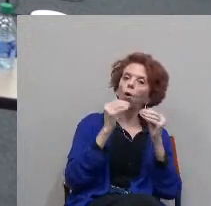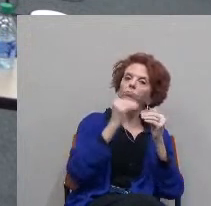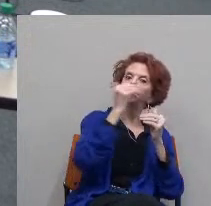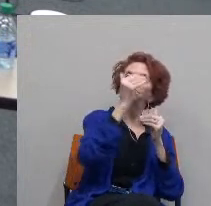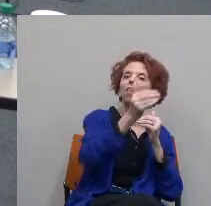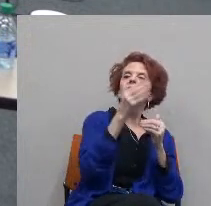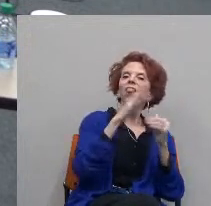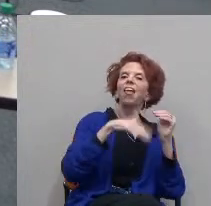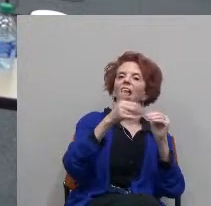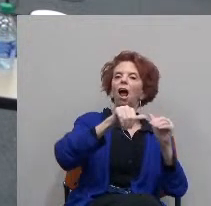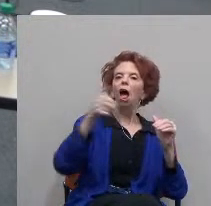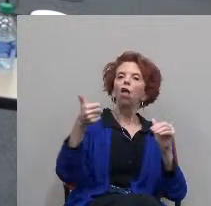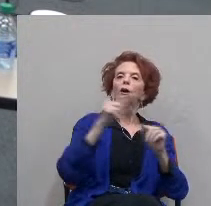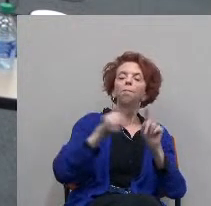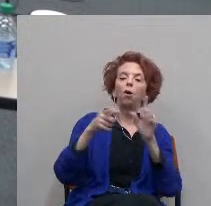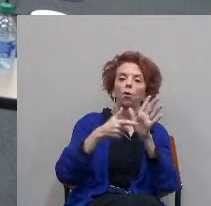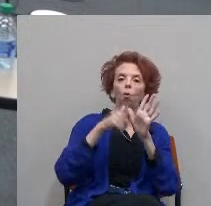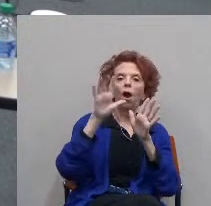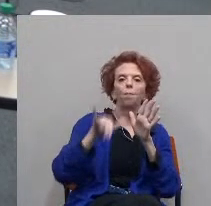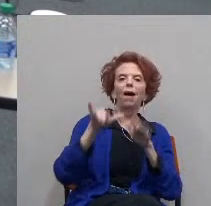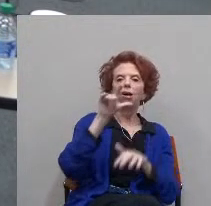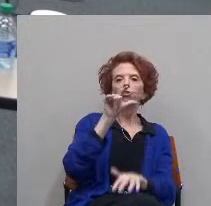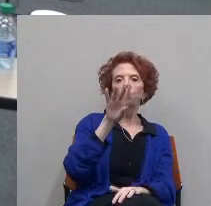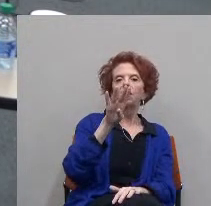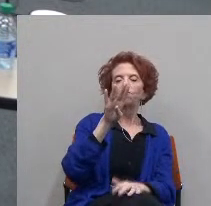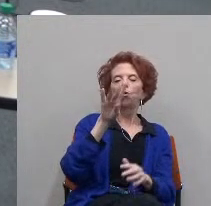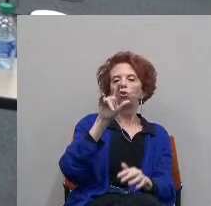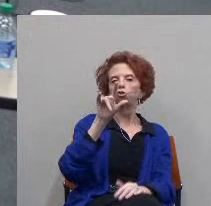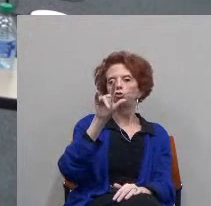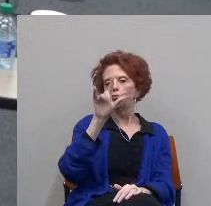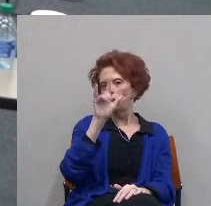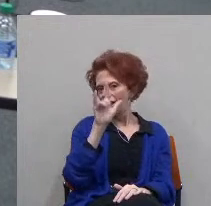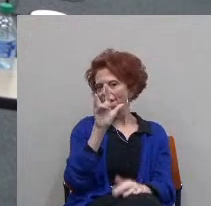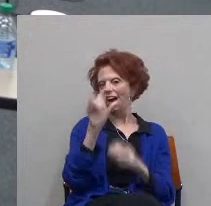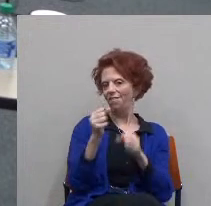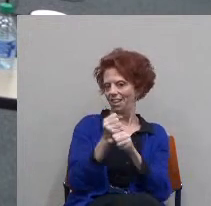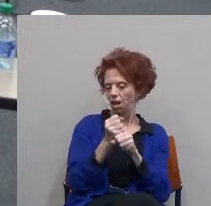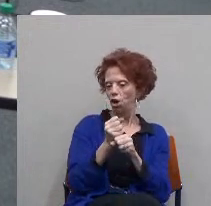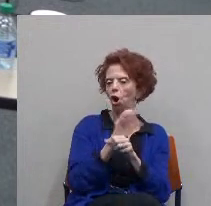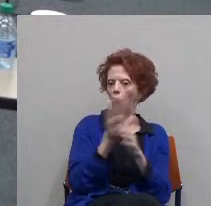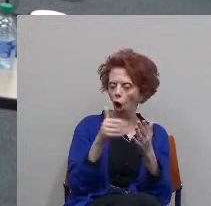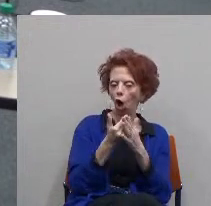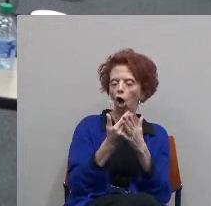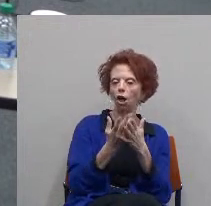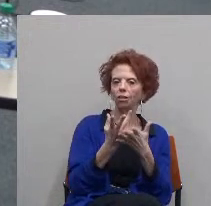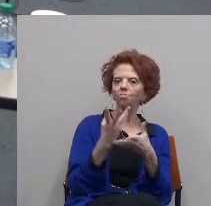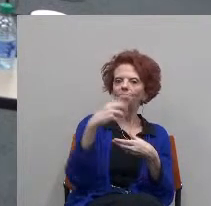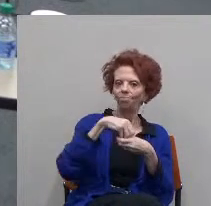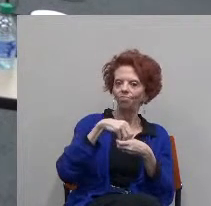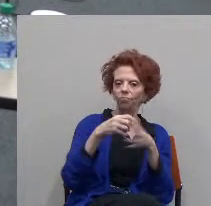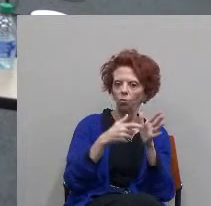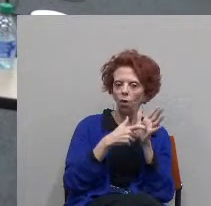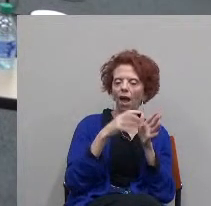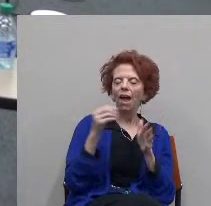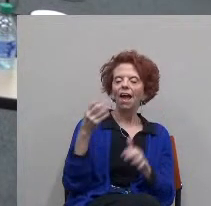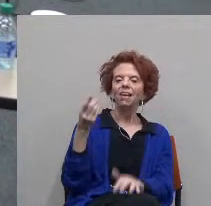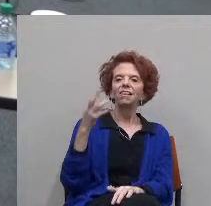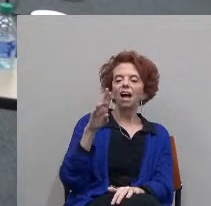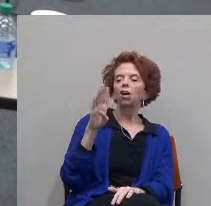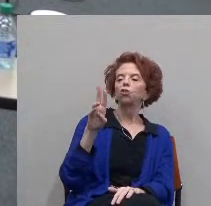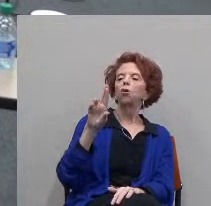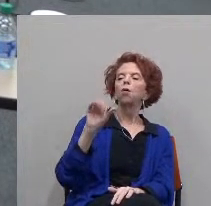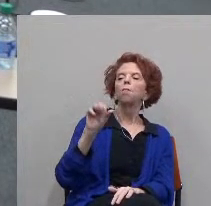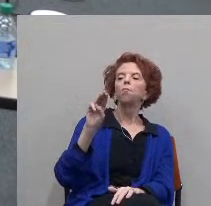ahead than others, but it is required by that 24-25 year that they would all have that embedded. To Dr. Brumley's